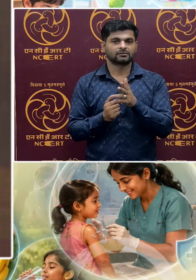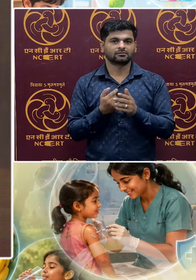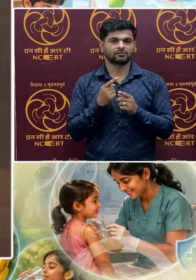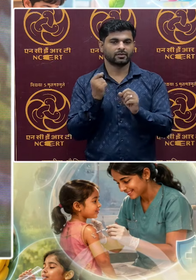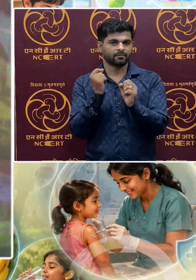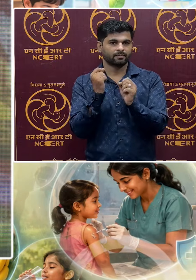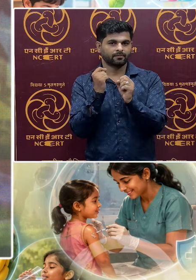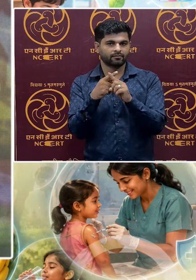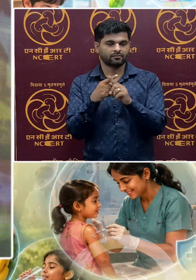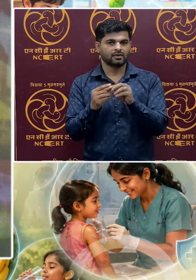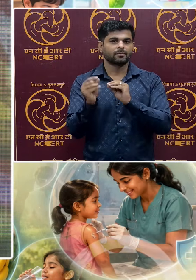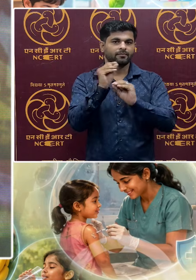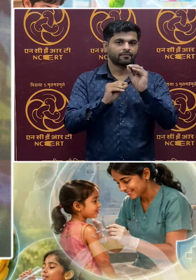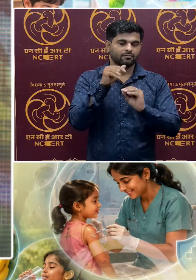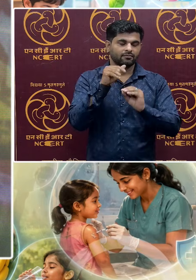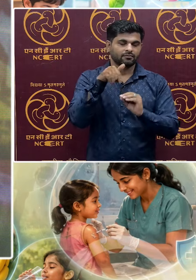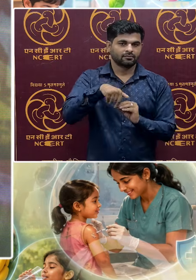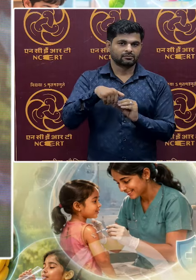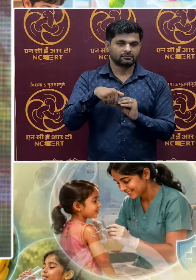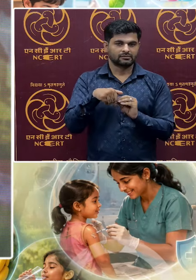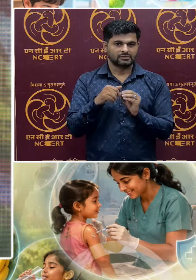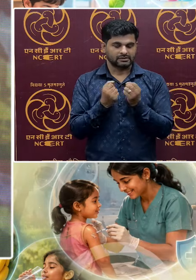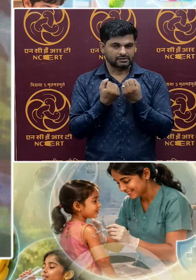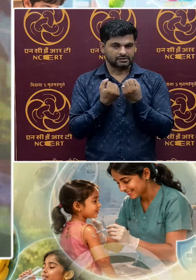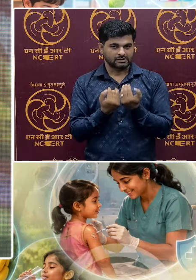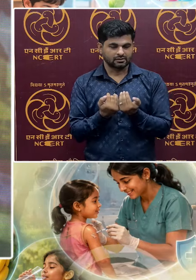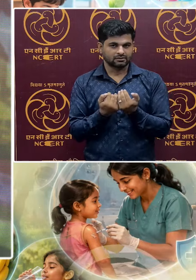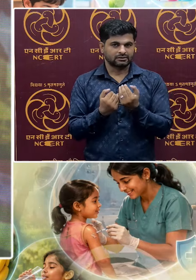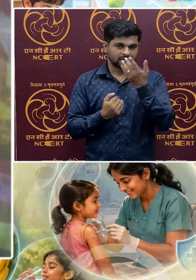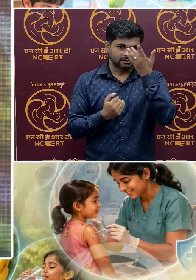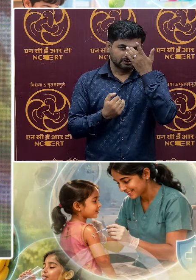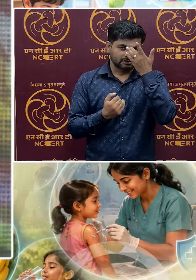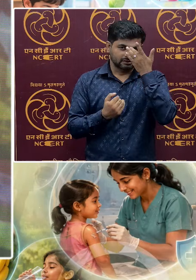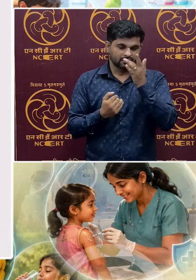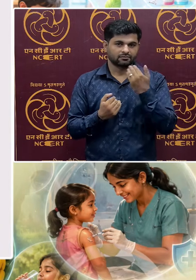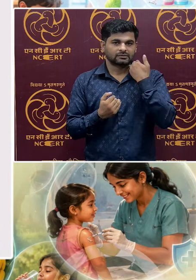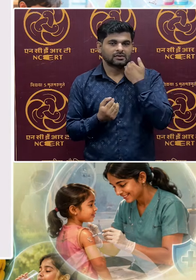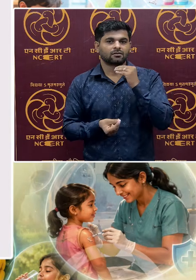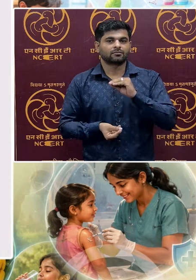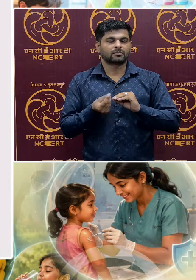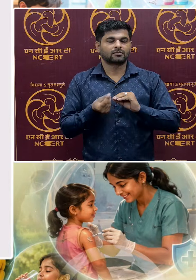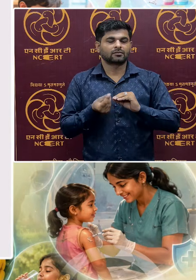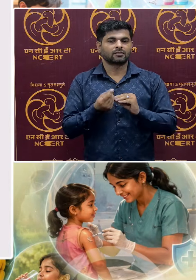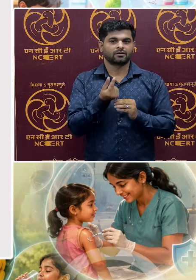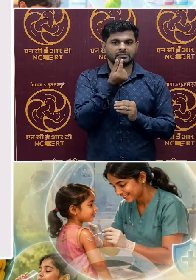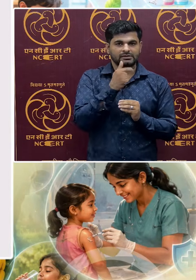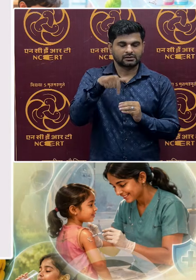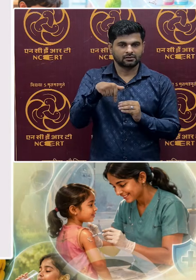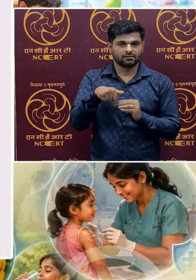fact or a myth? I just mentioned that there are certain diseases which require more than one dose to